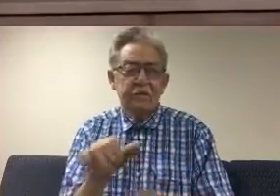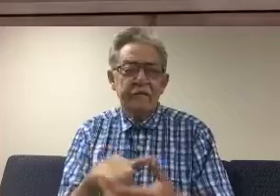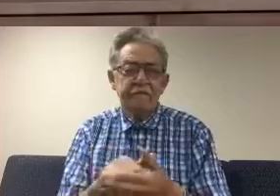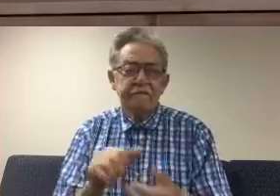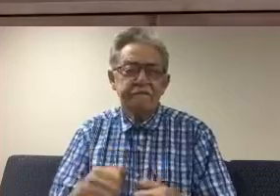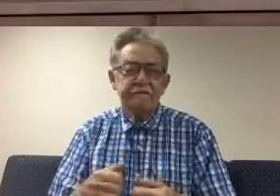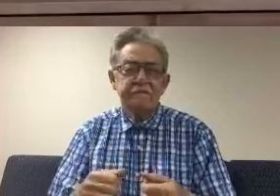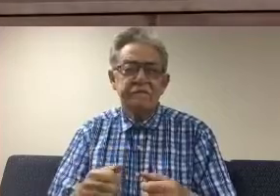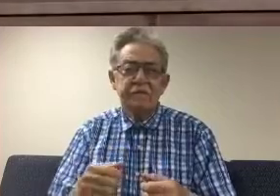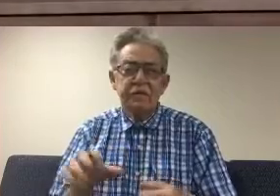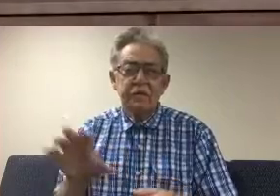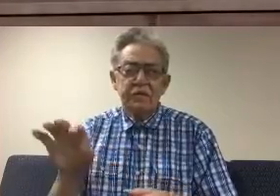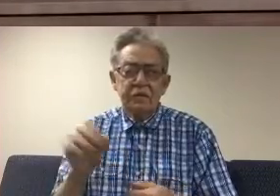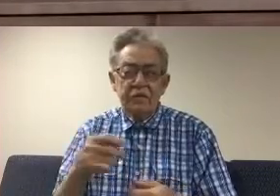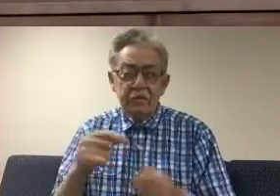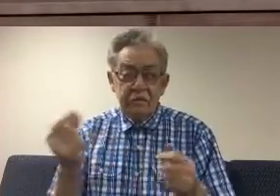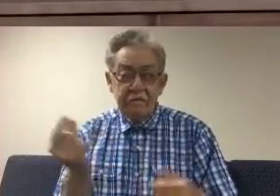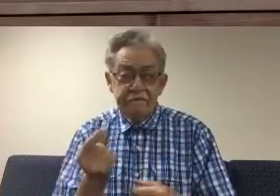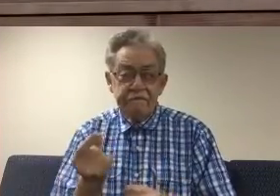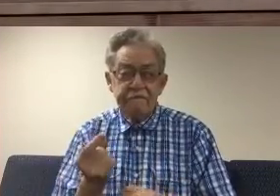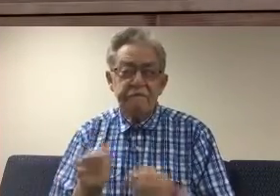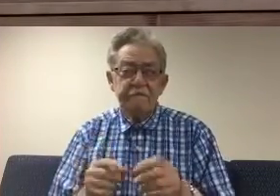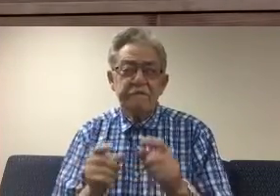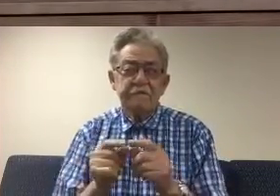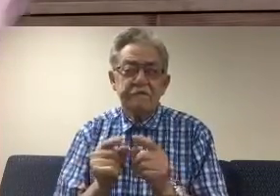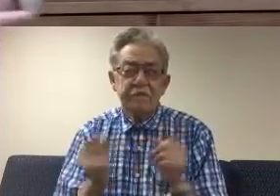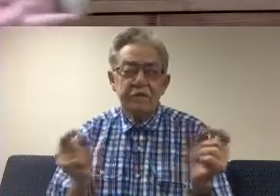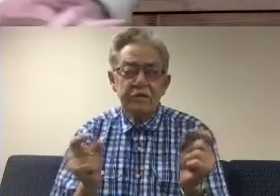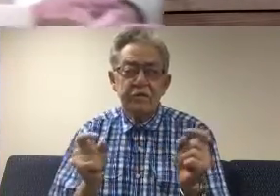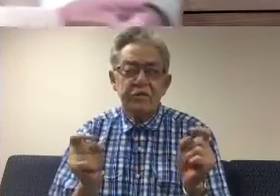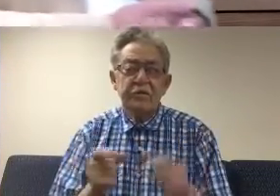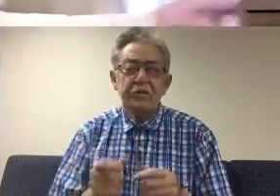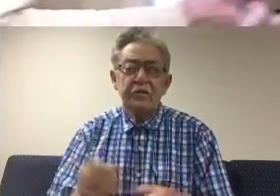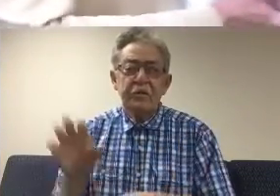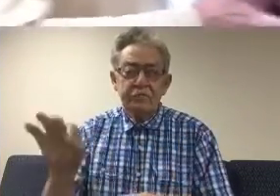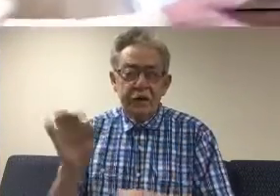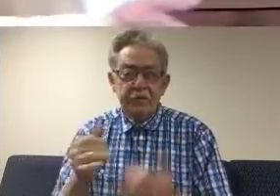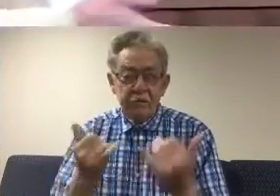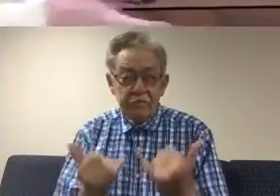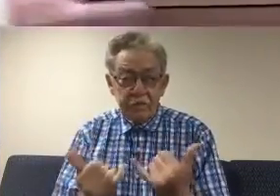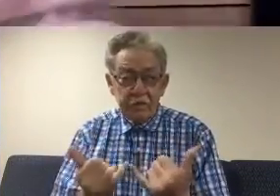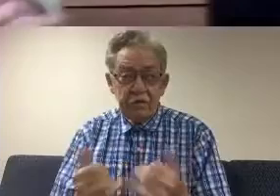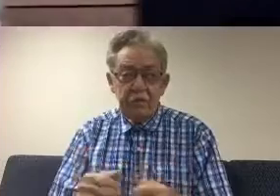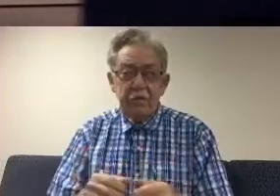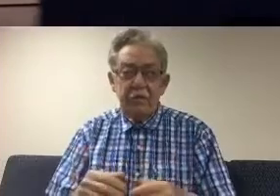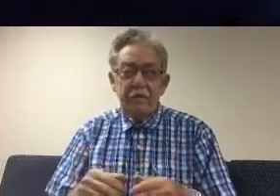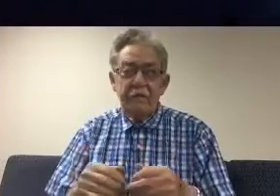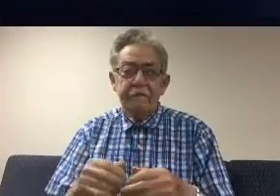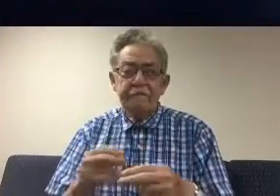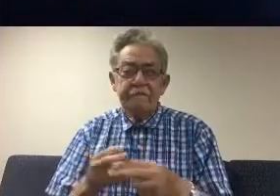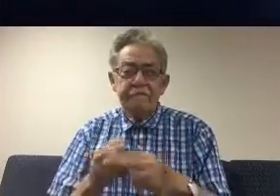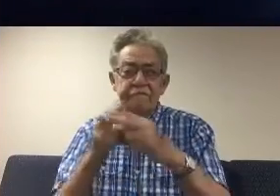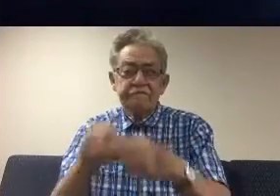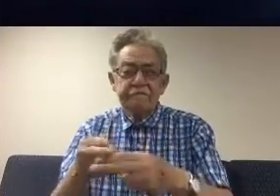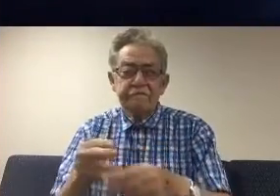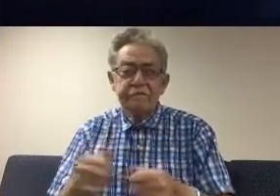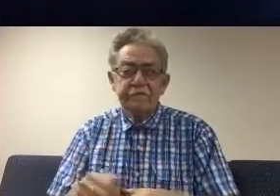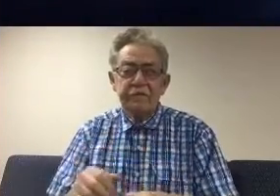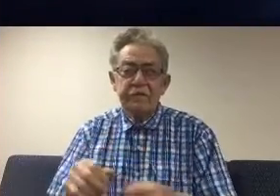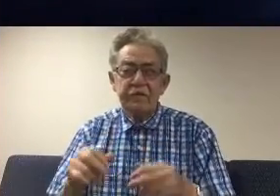great if we could find something now? So today's message is called Cancel Culture,